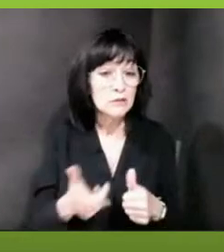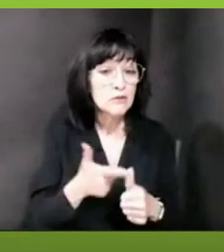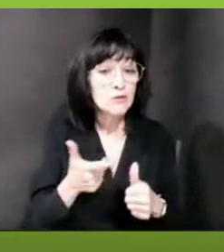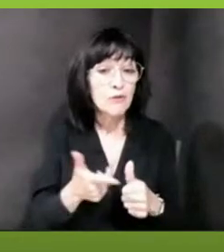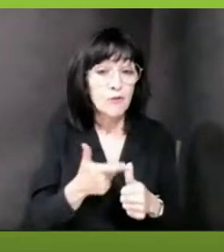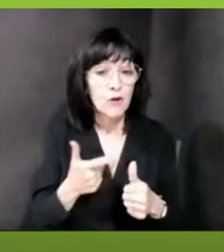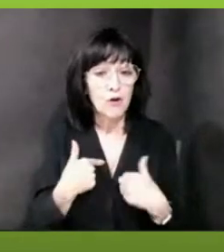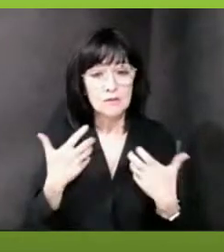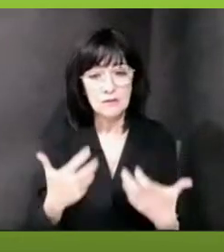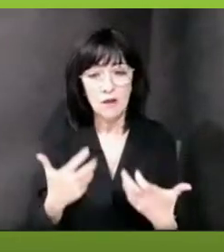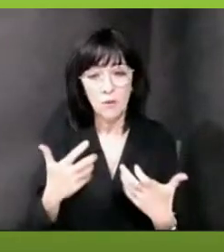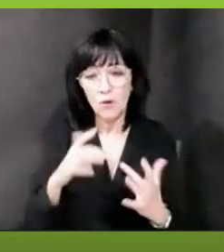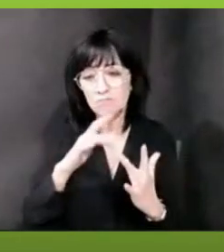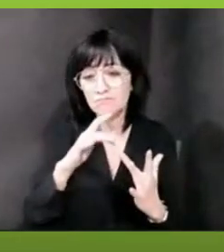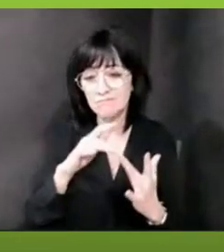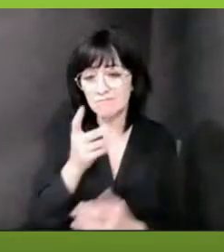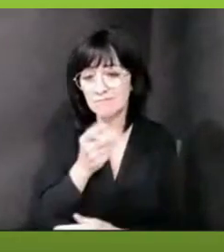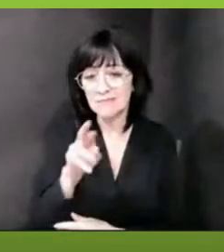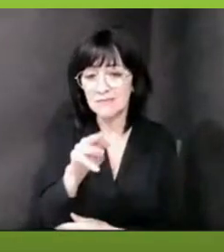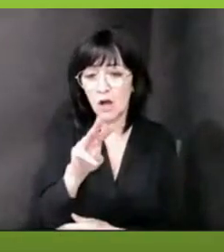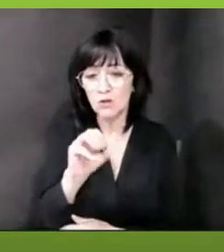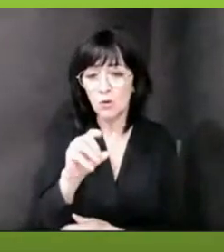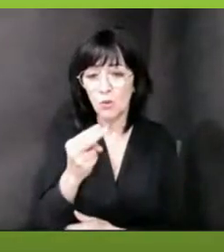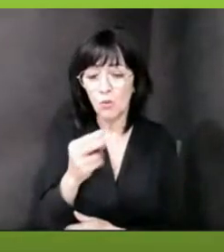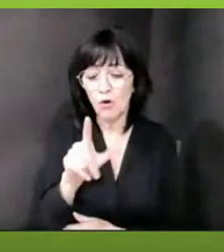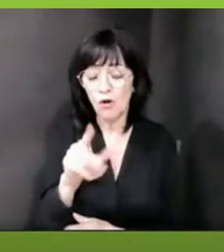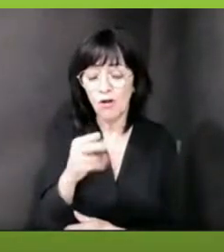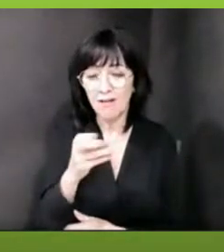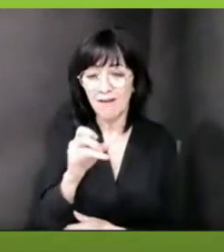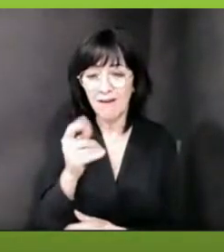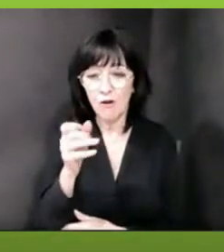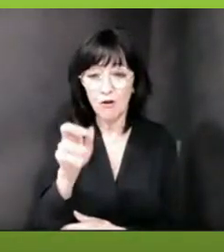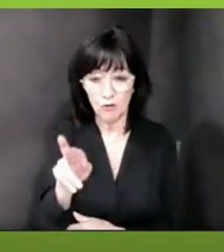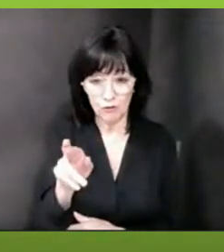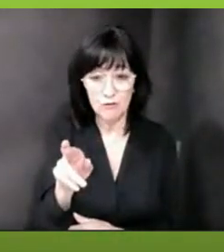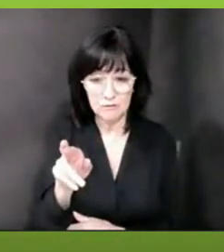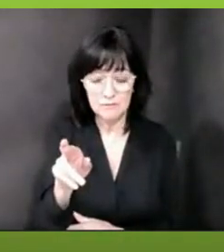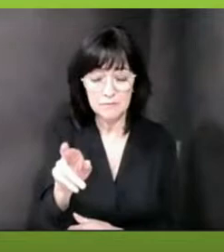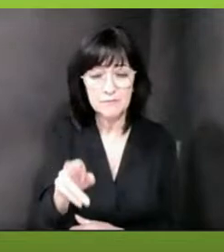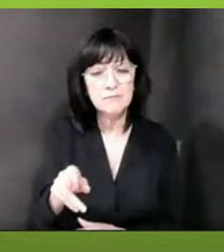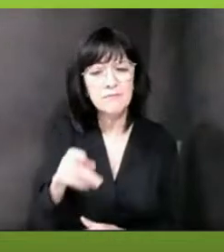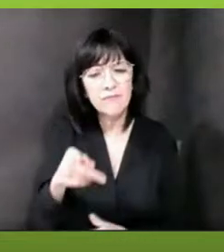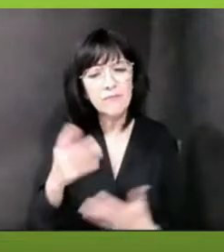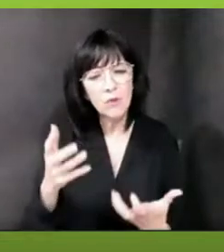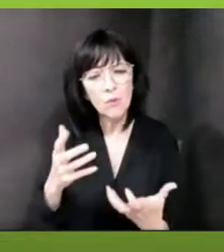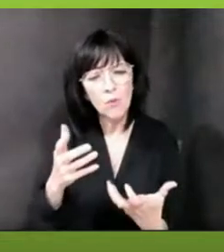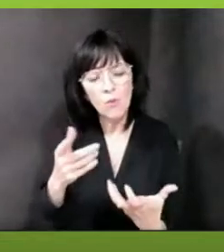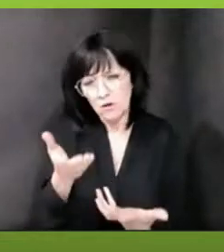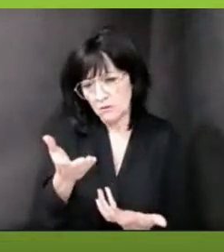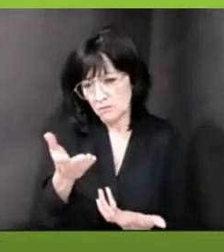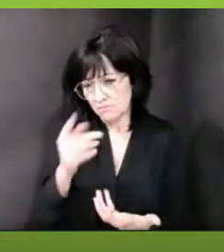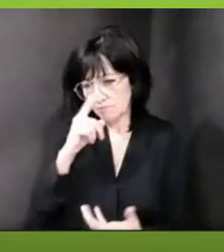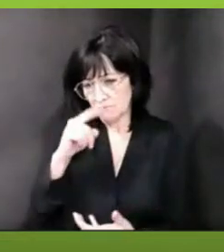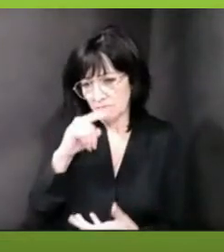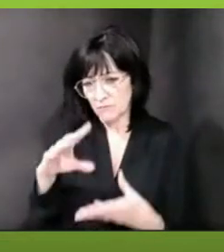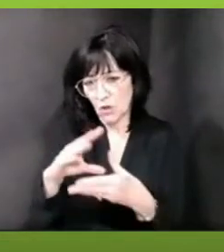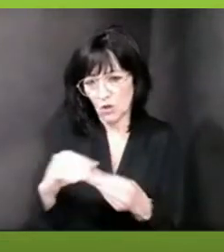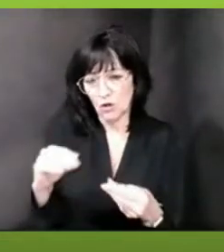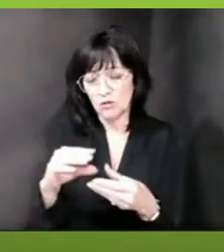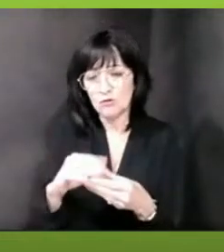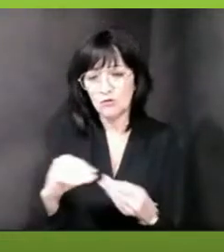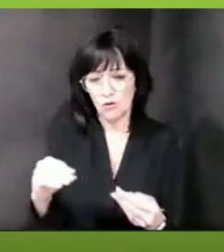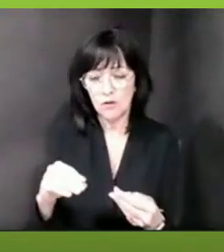to Dr. Wolheader to talk about the impact of COVID through the national